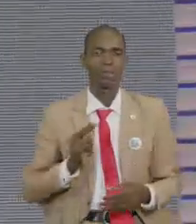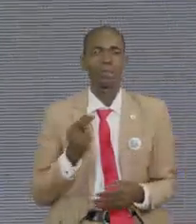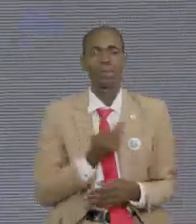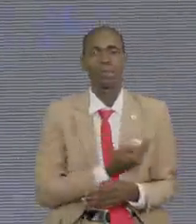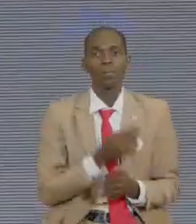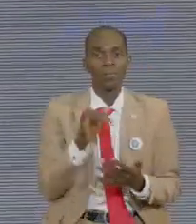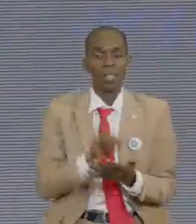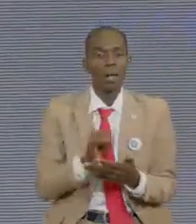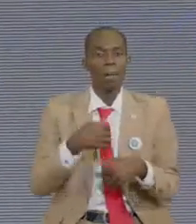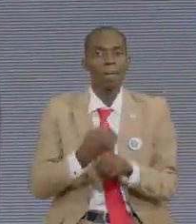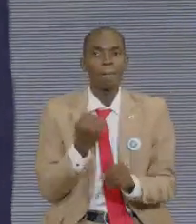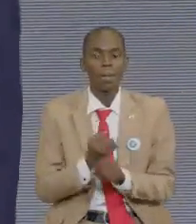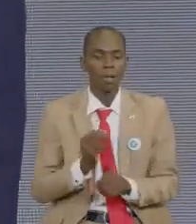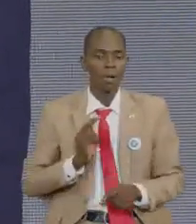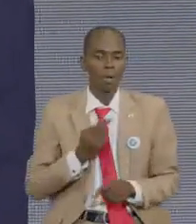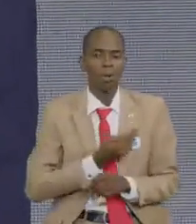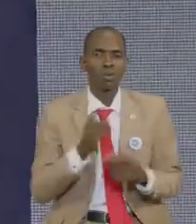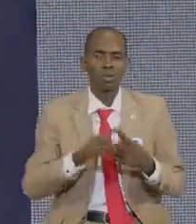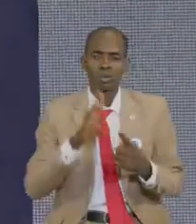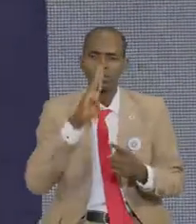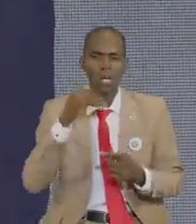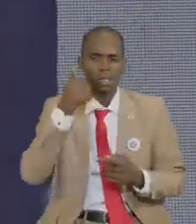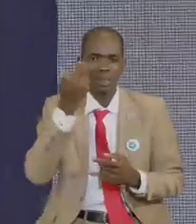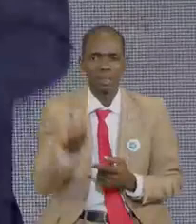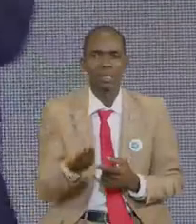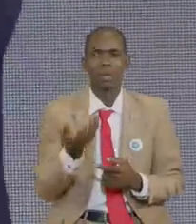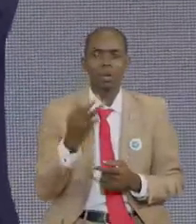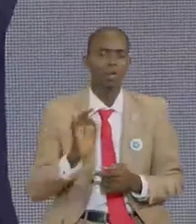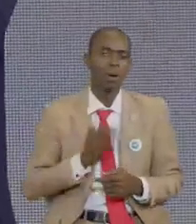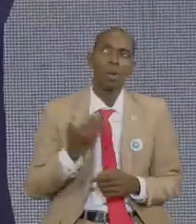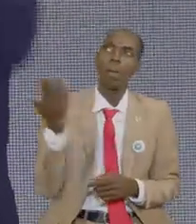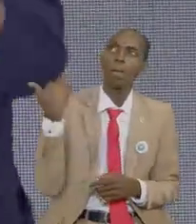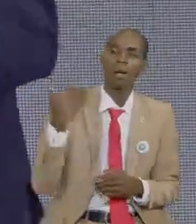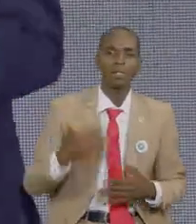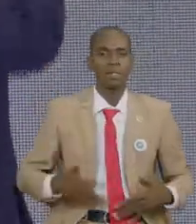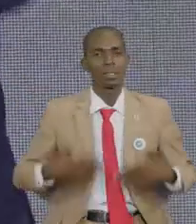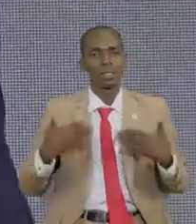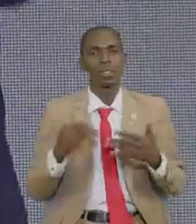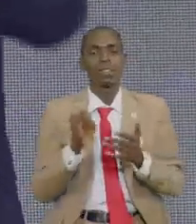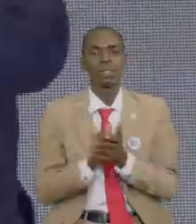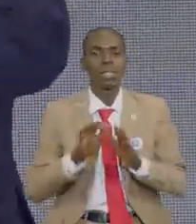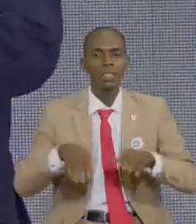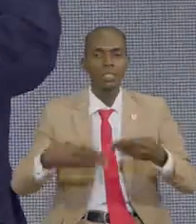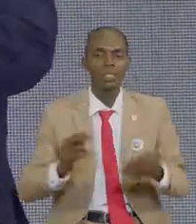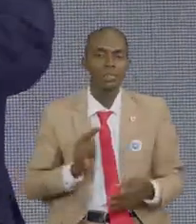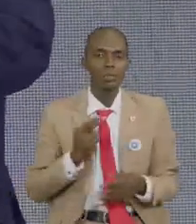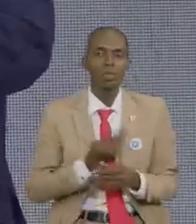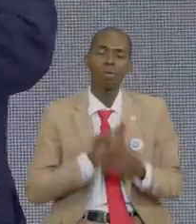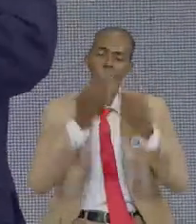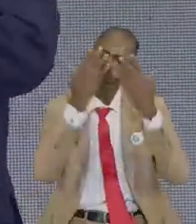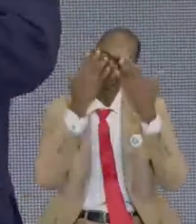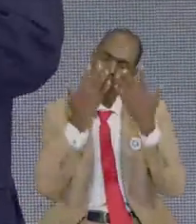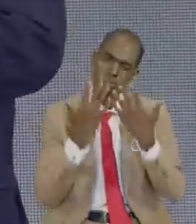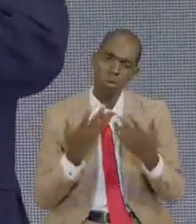us ashamed of our past life, that gives us sorrow for the sin we committed in